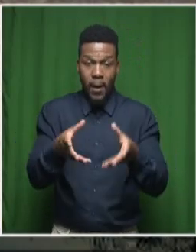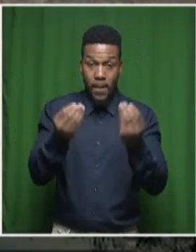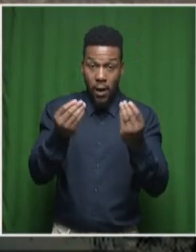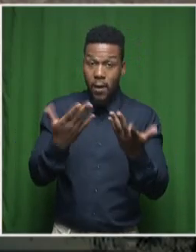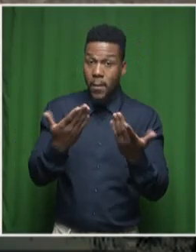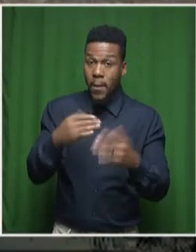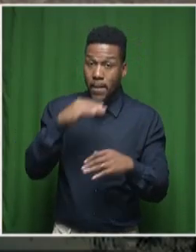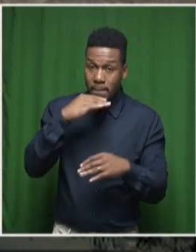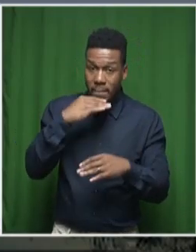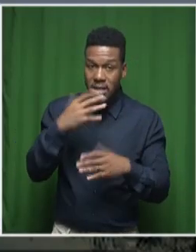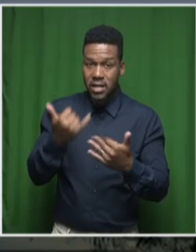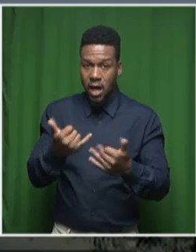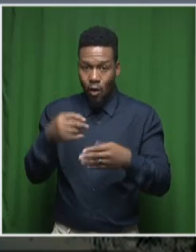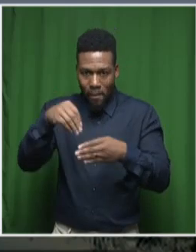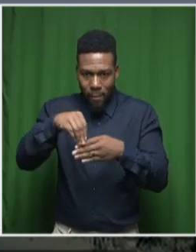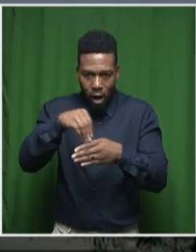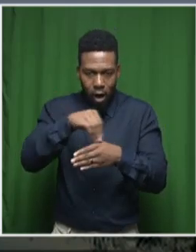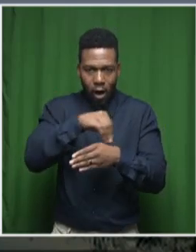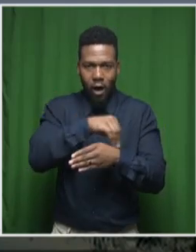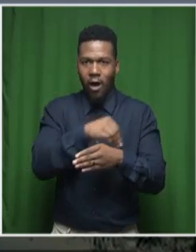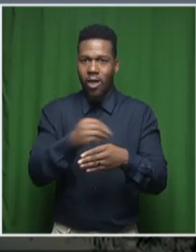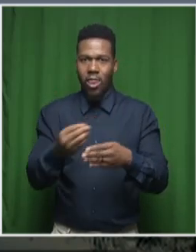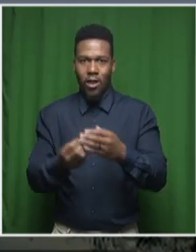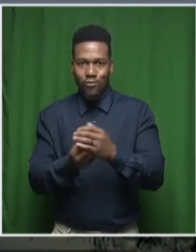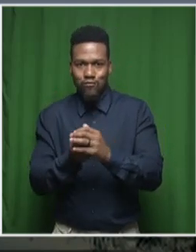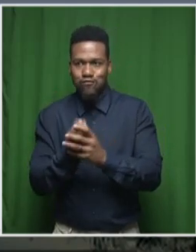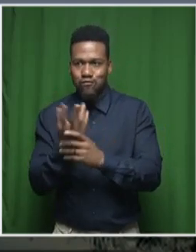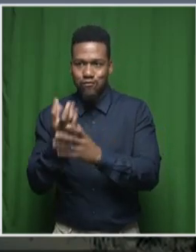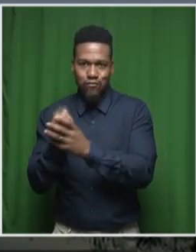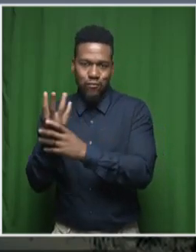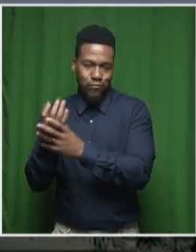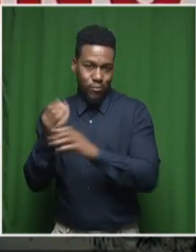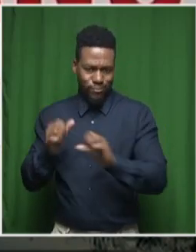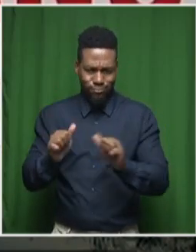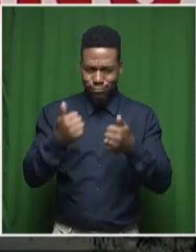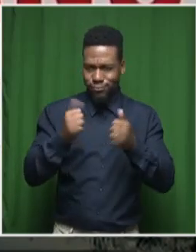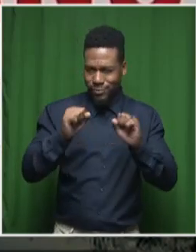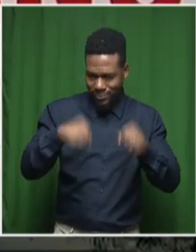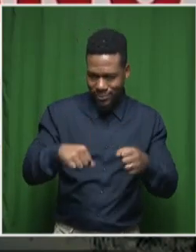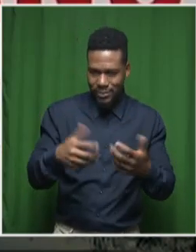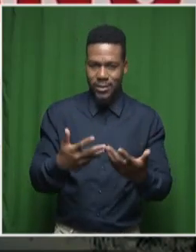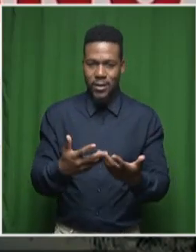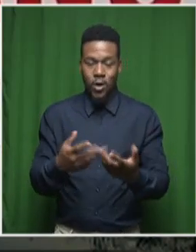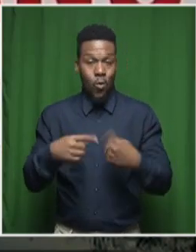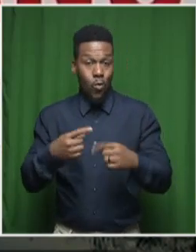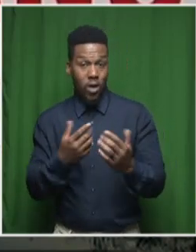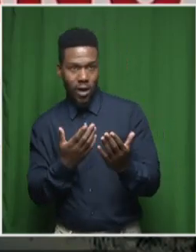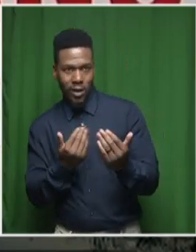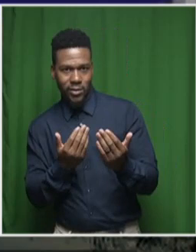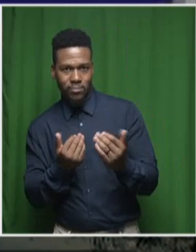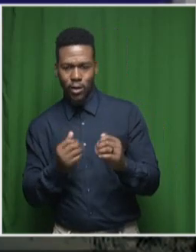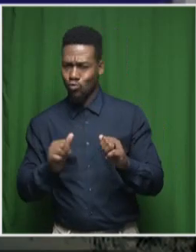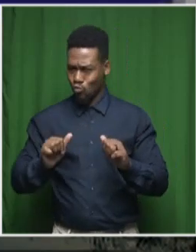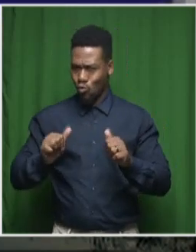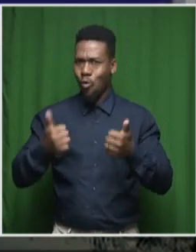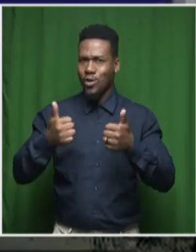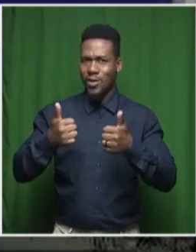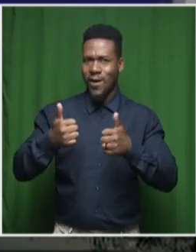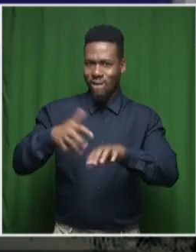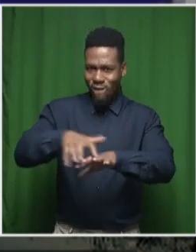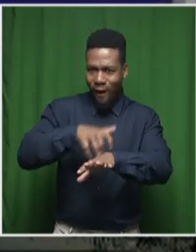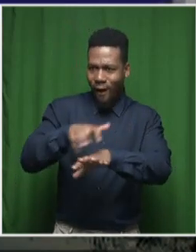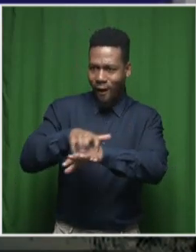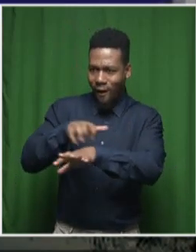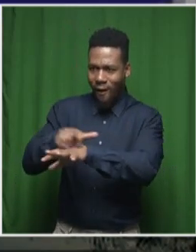that farmers had actually undertaken over the last while, we do anticipate that a good harvest will then also